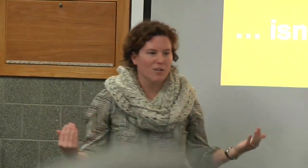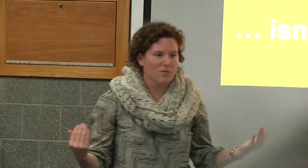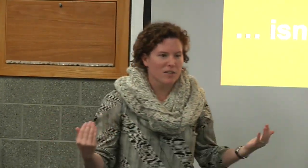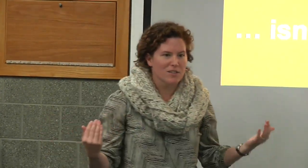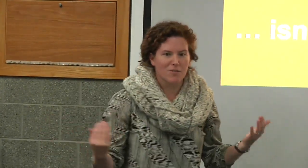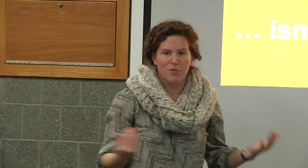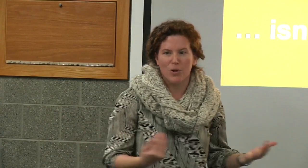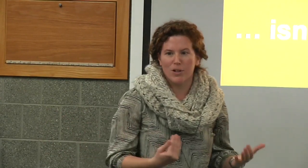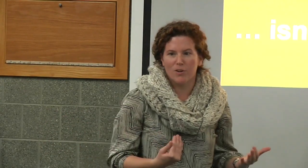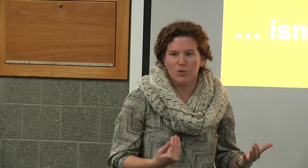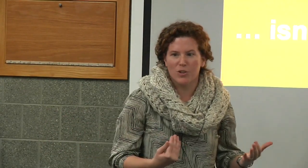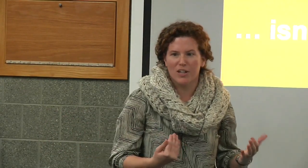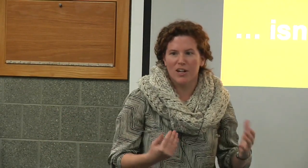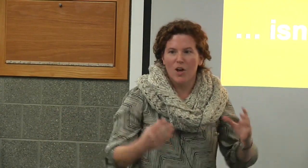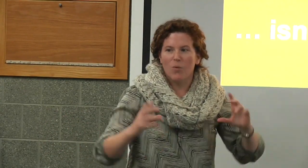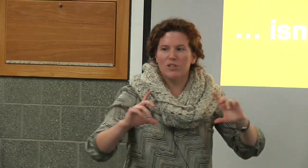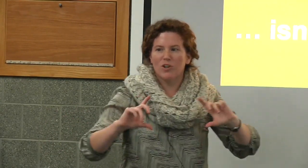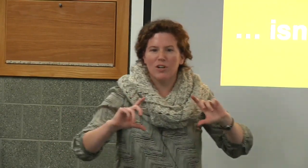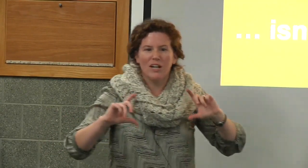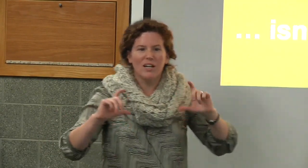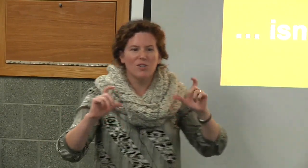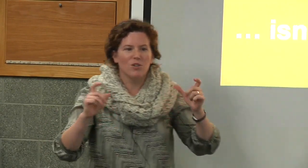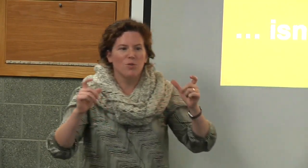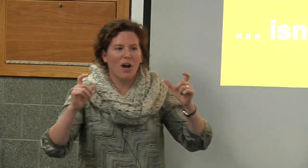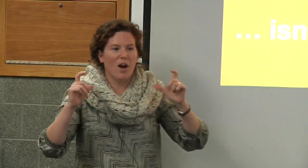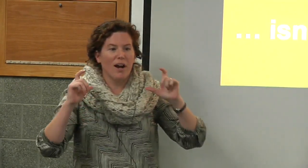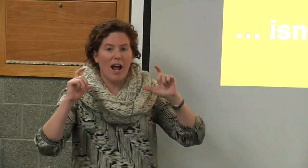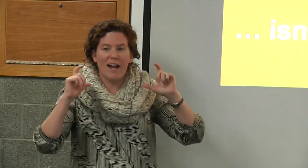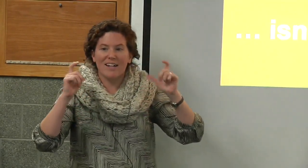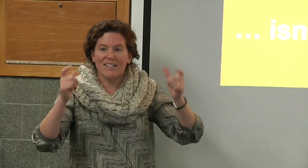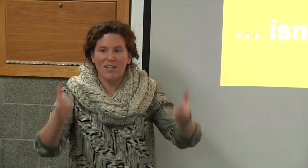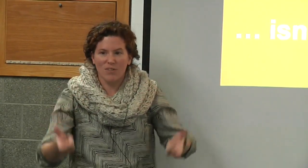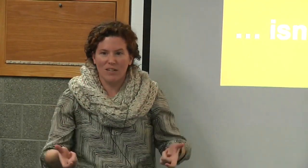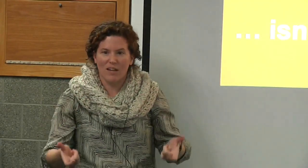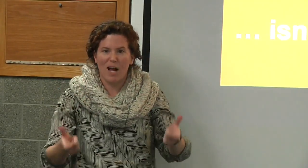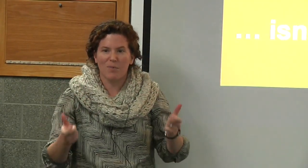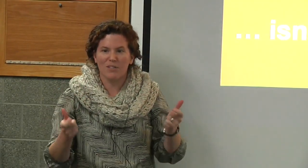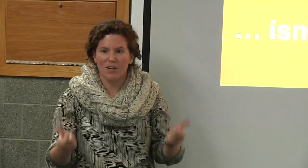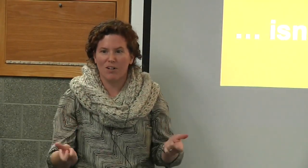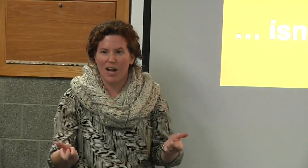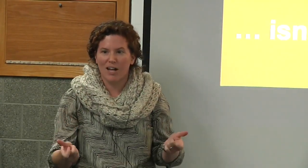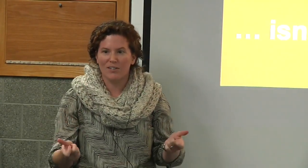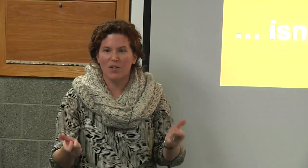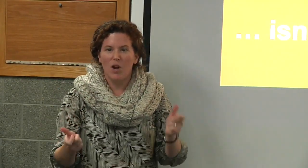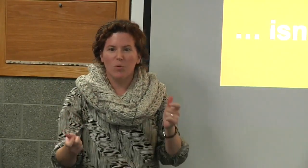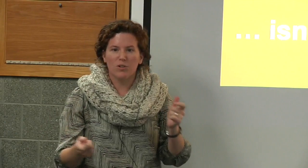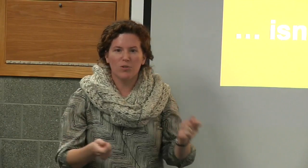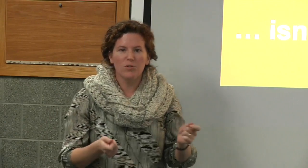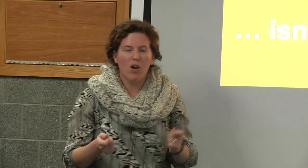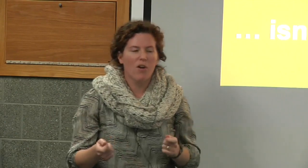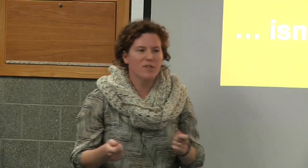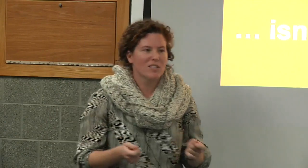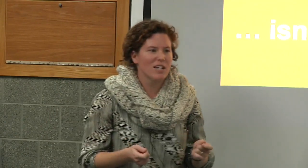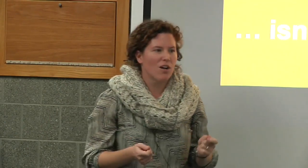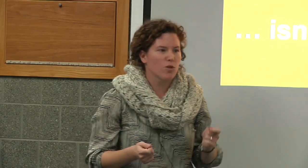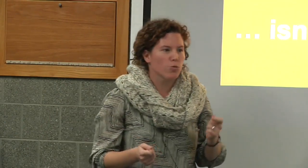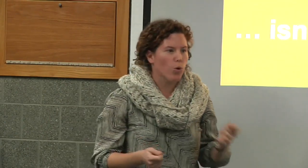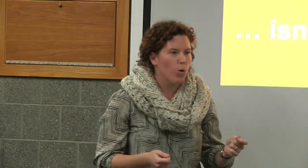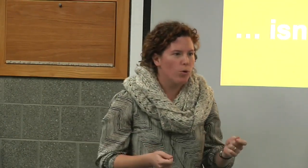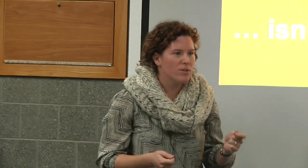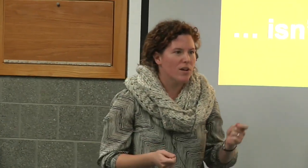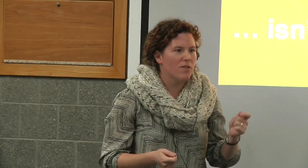conserving elephants in a foreign country, we turn it into an activity that happens in class where students often take